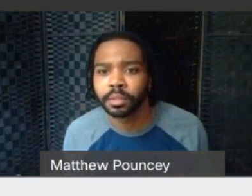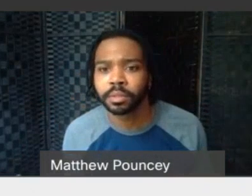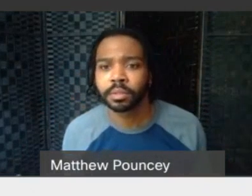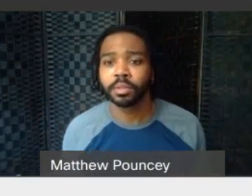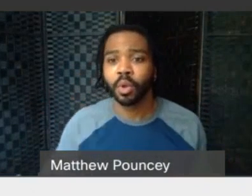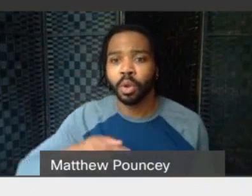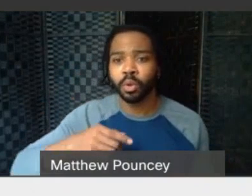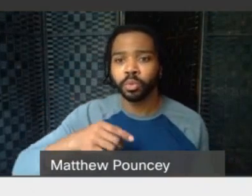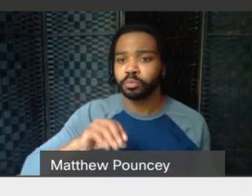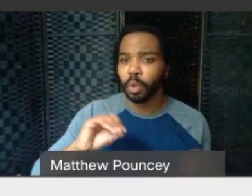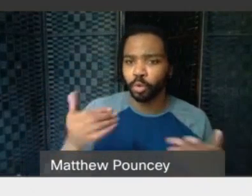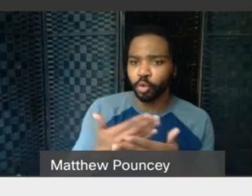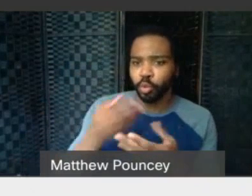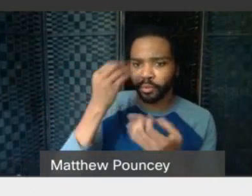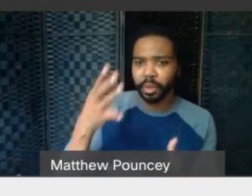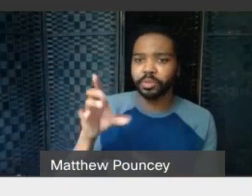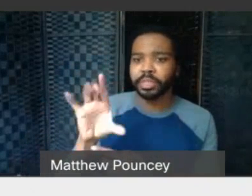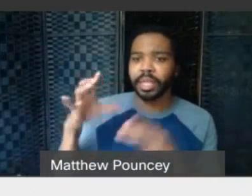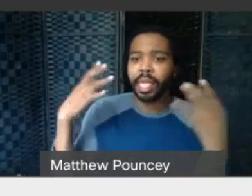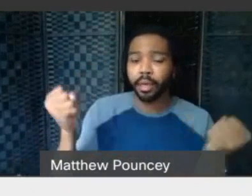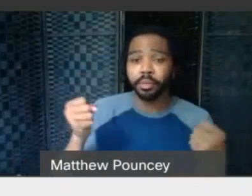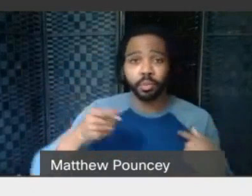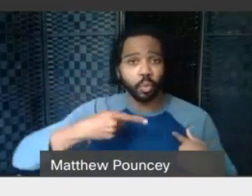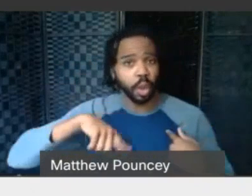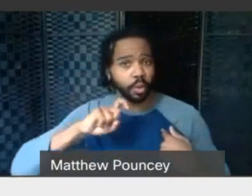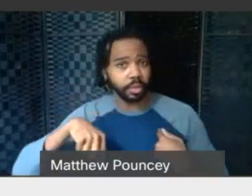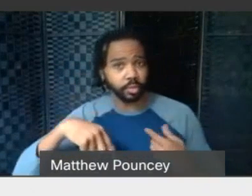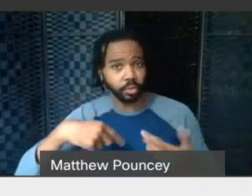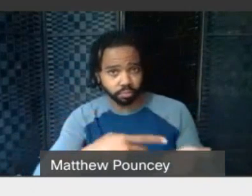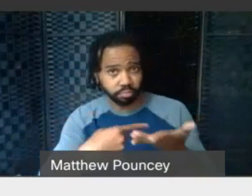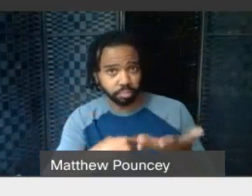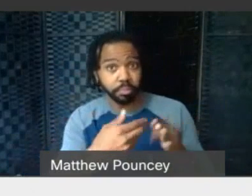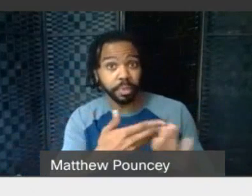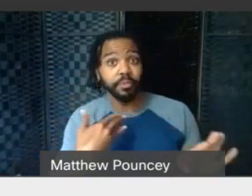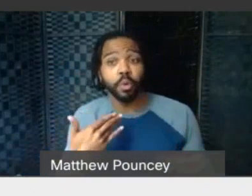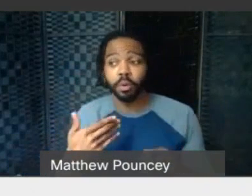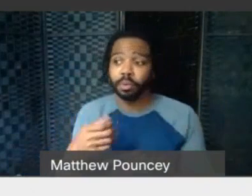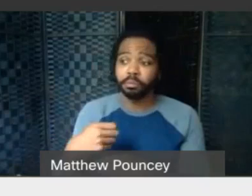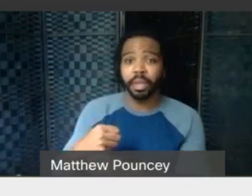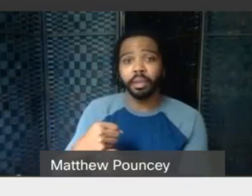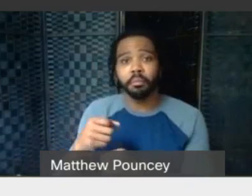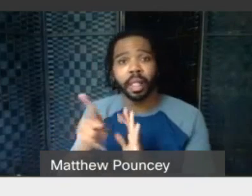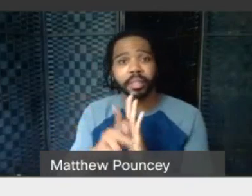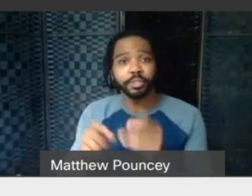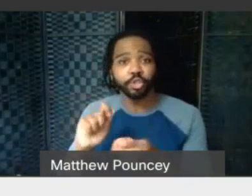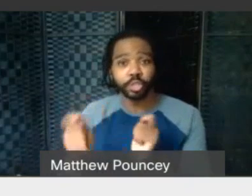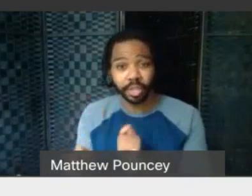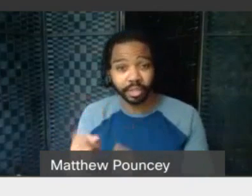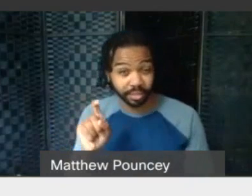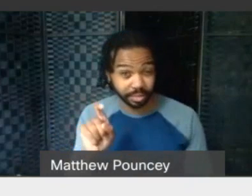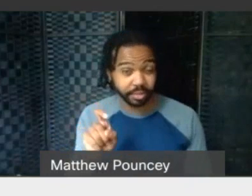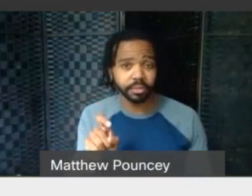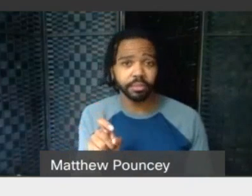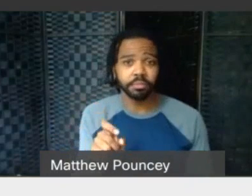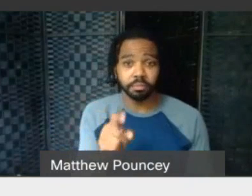with DC Health before making policy changes, or are we free to make our own policy based on guidance for businesses in